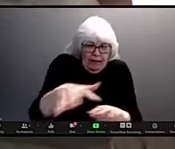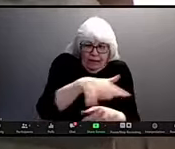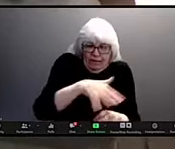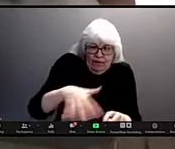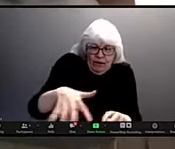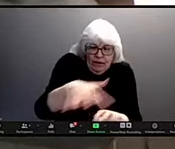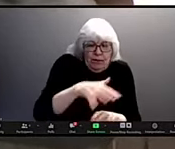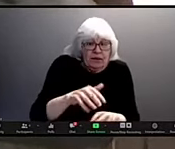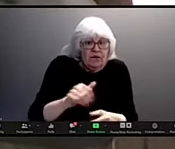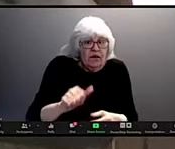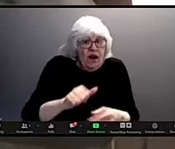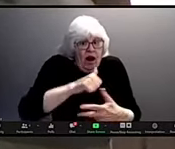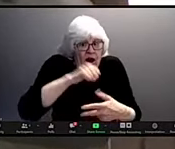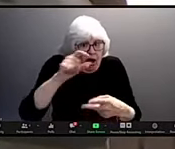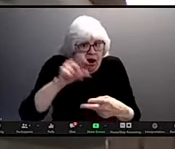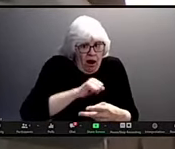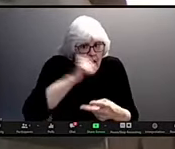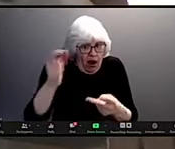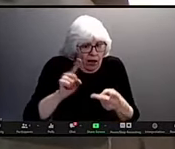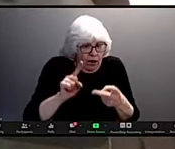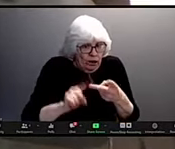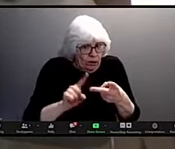minds taking one.